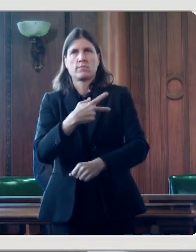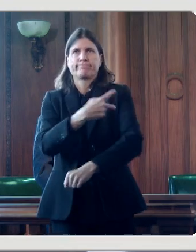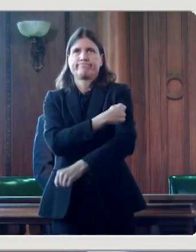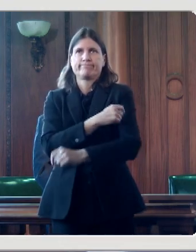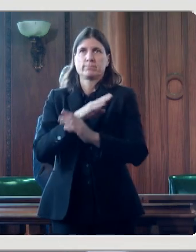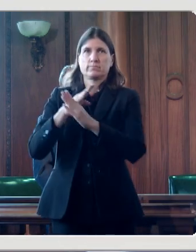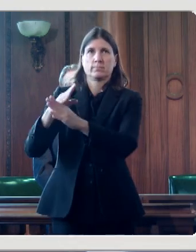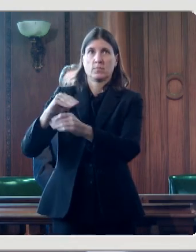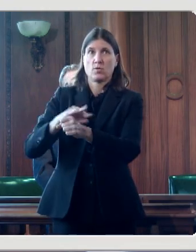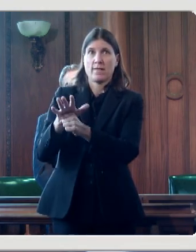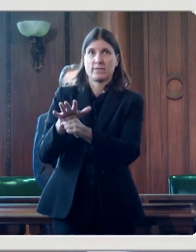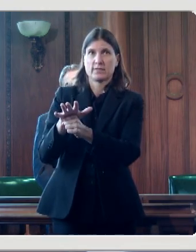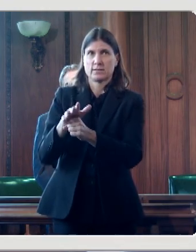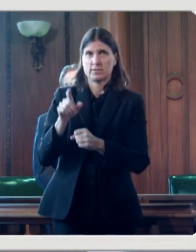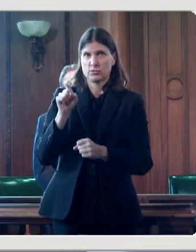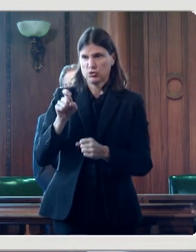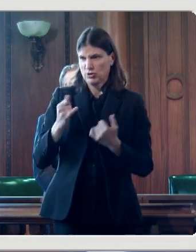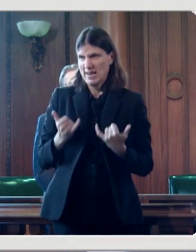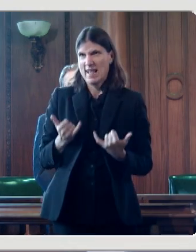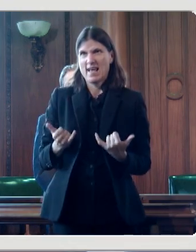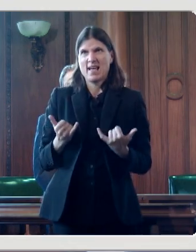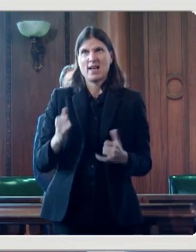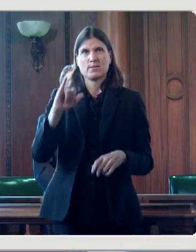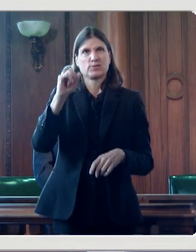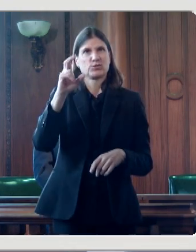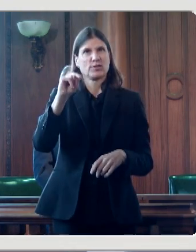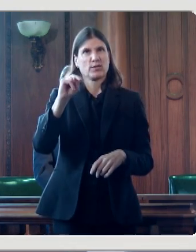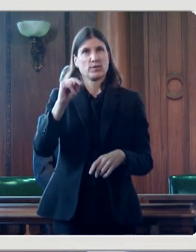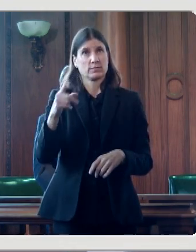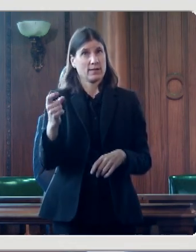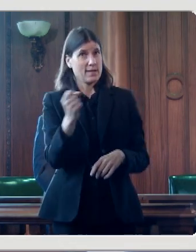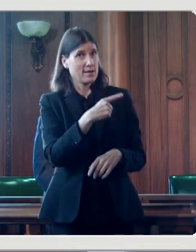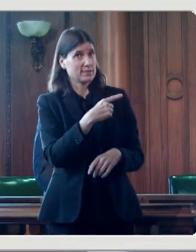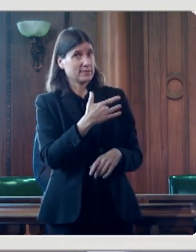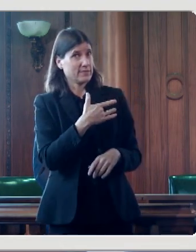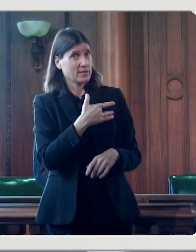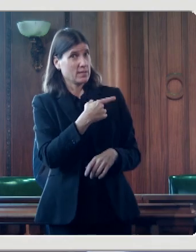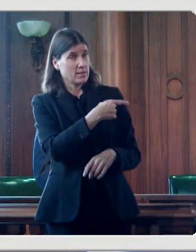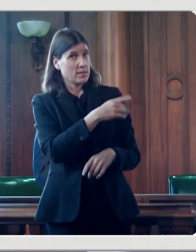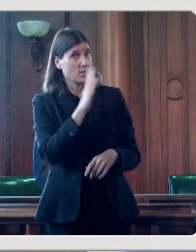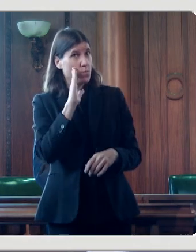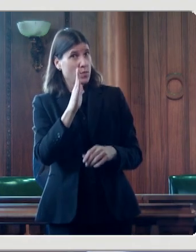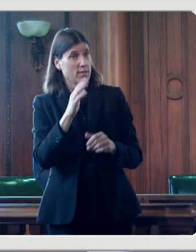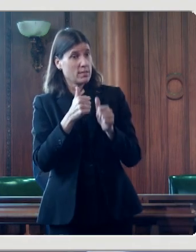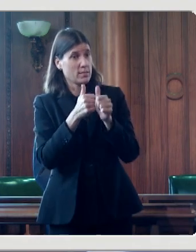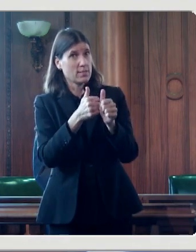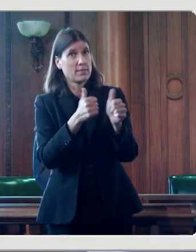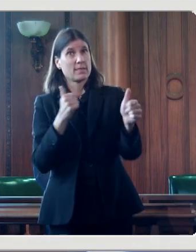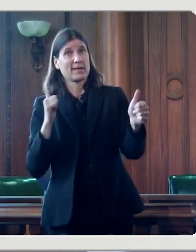So, Doctor, what makes you optimistic that it's going to stay, that you think it can stay on the